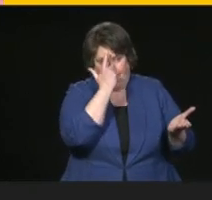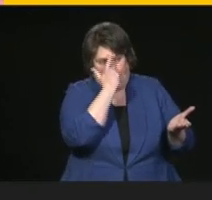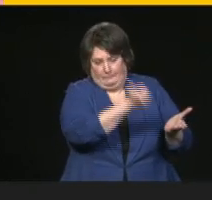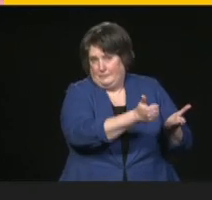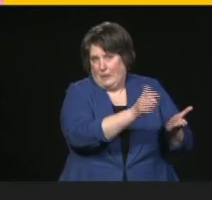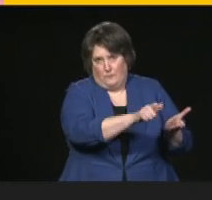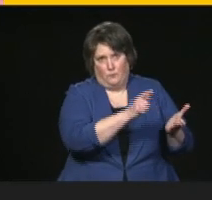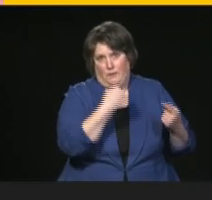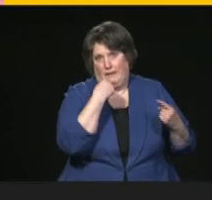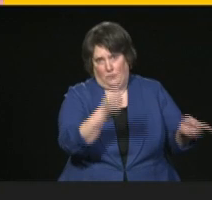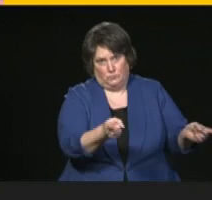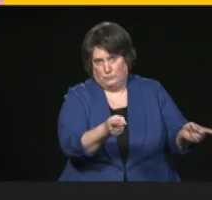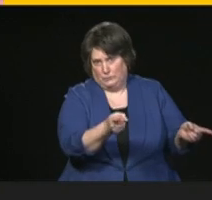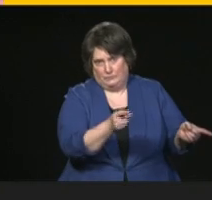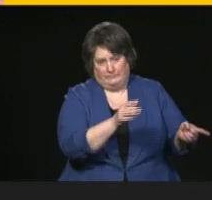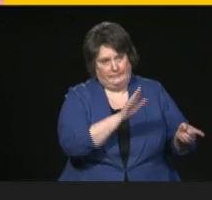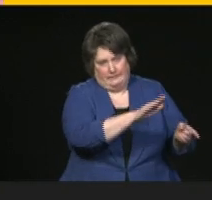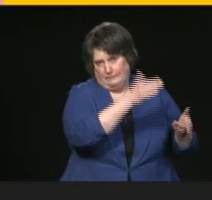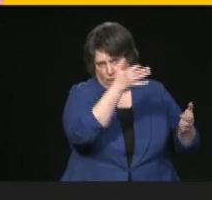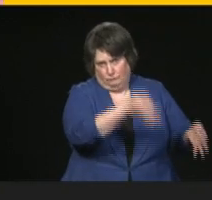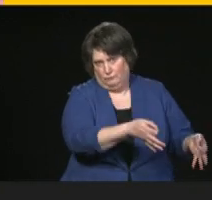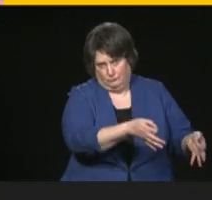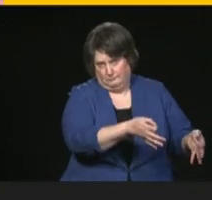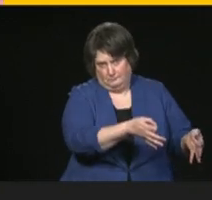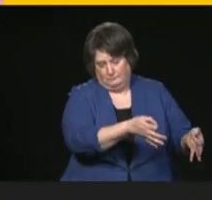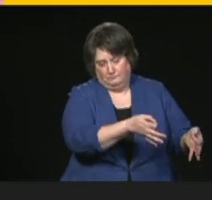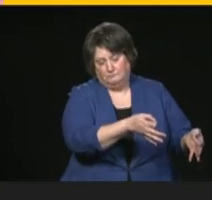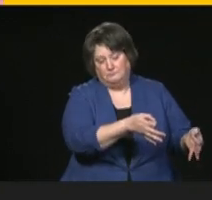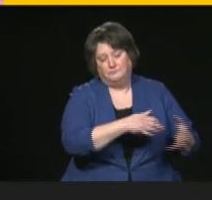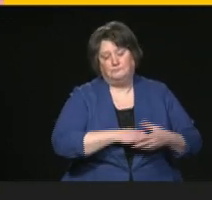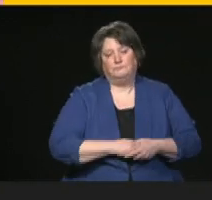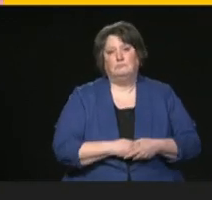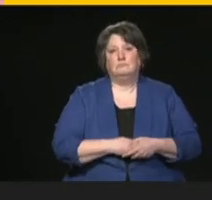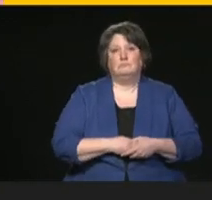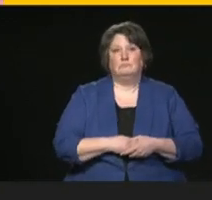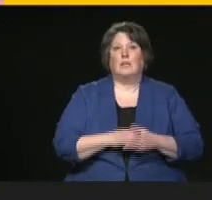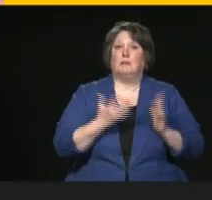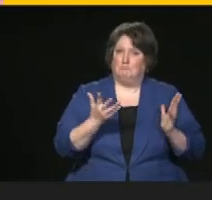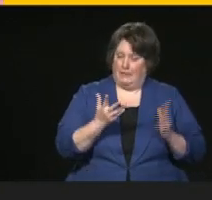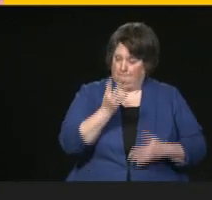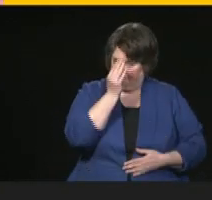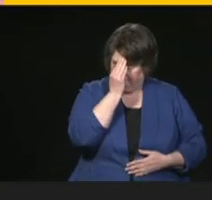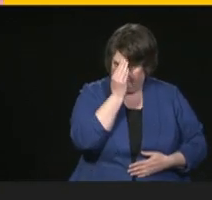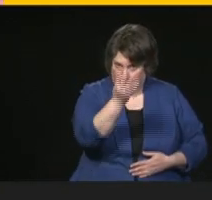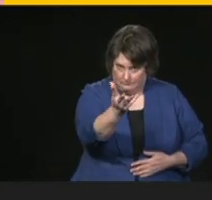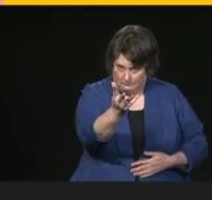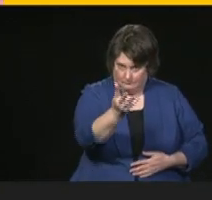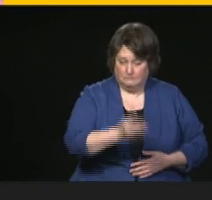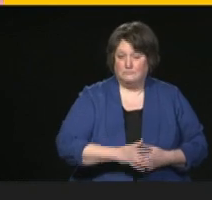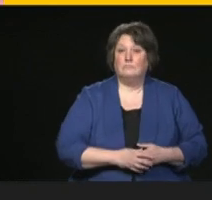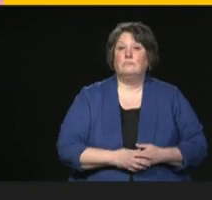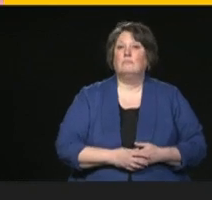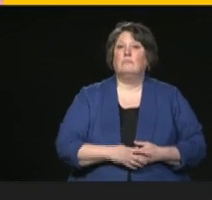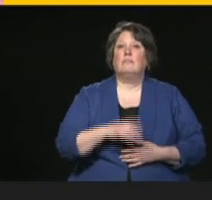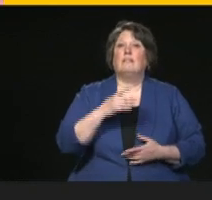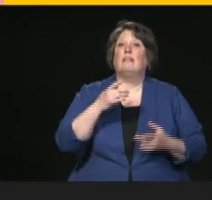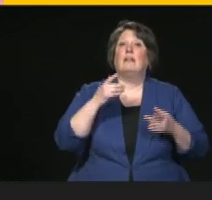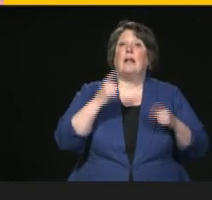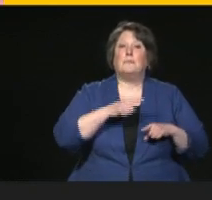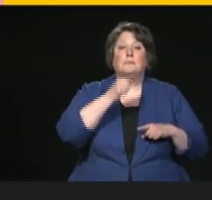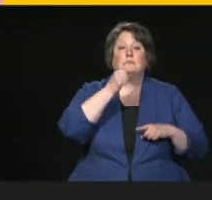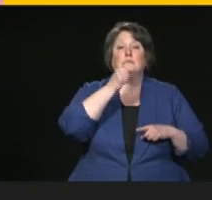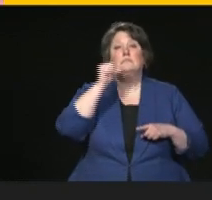decision. But I can tell you that yesterday and today, we